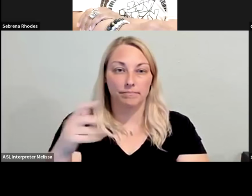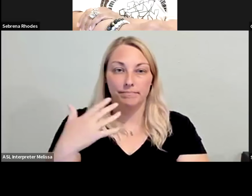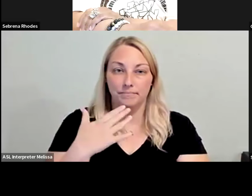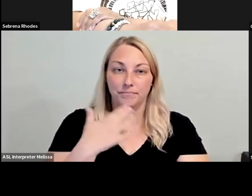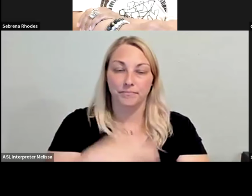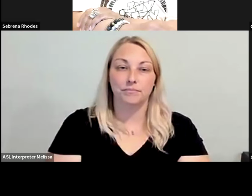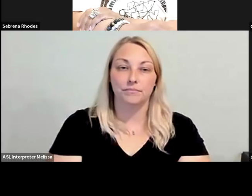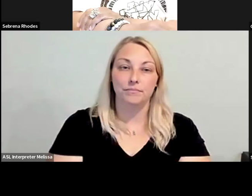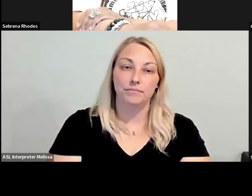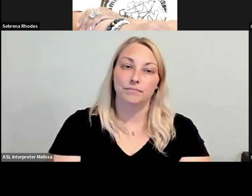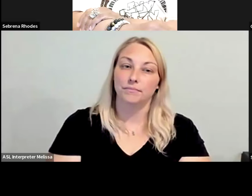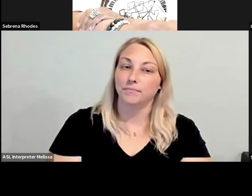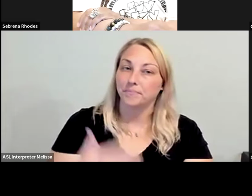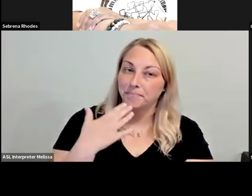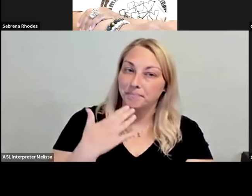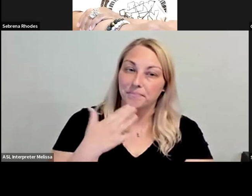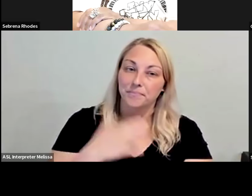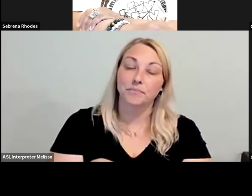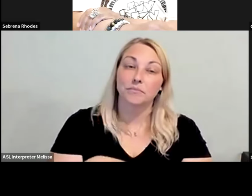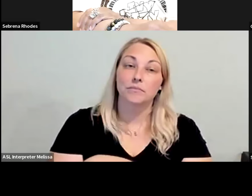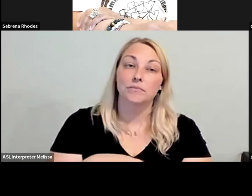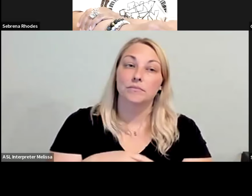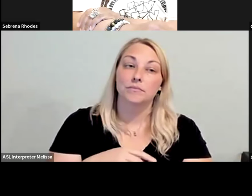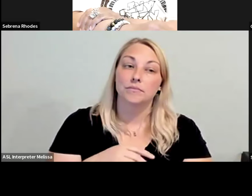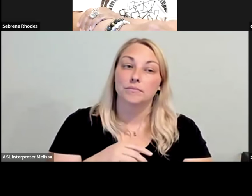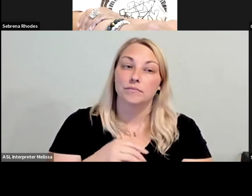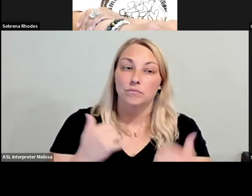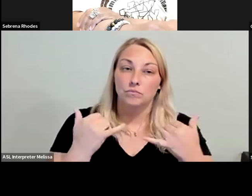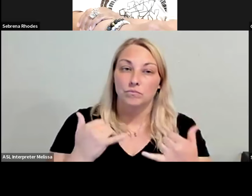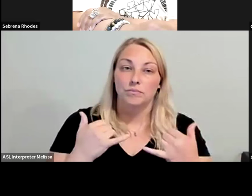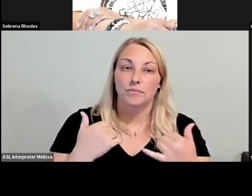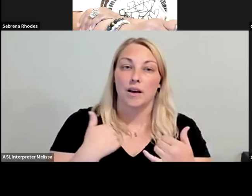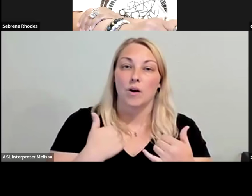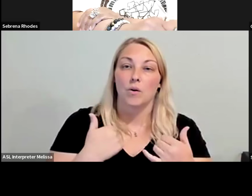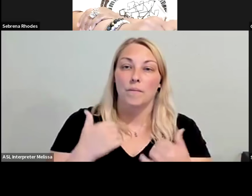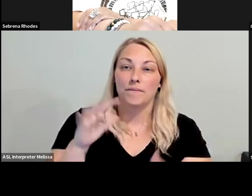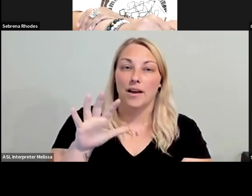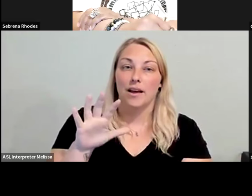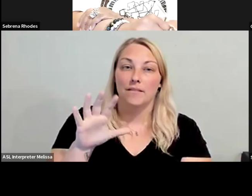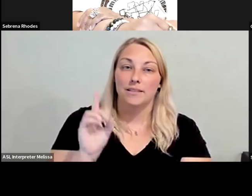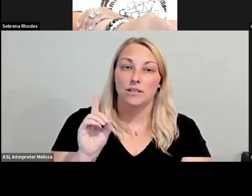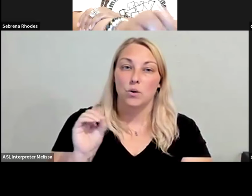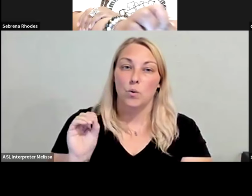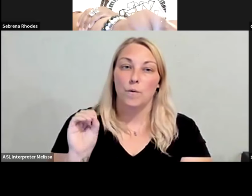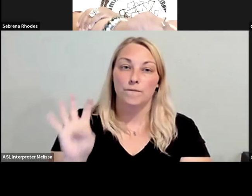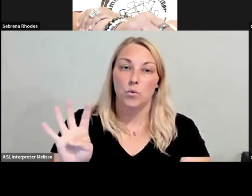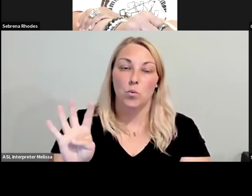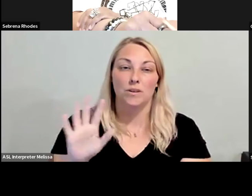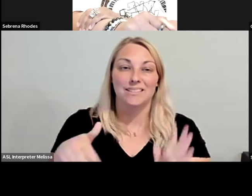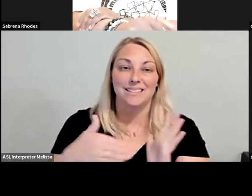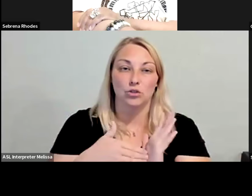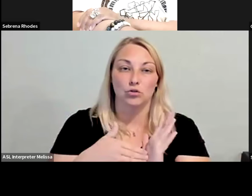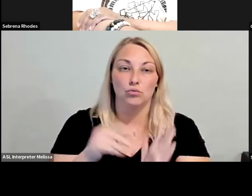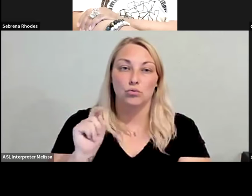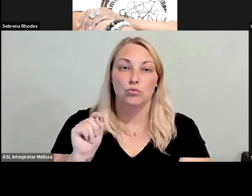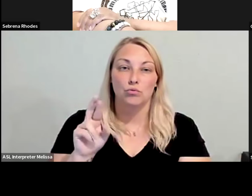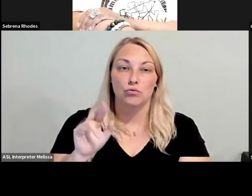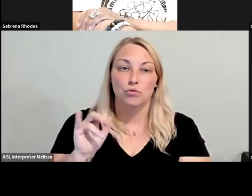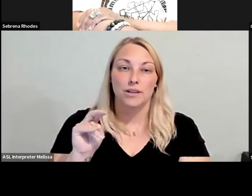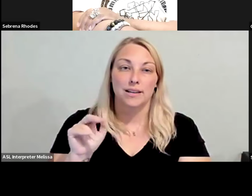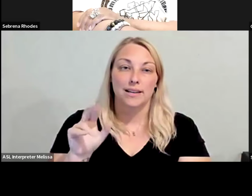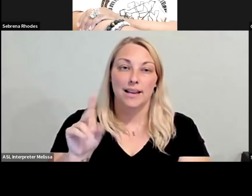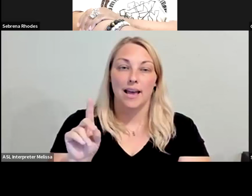Thank you, Commissioner. With that being said, we also have 5D04, which is Central Trinidad. They have a new commissioner that was sworn